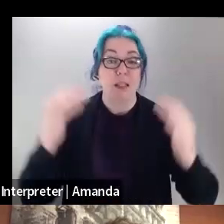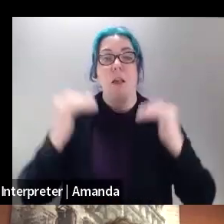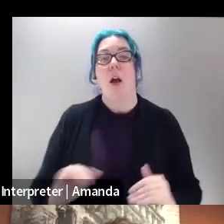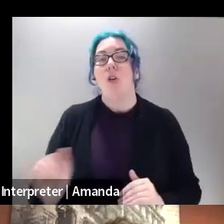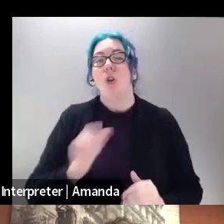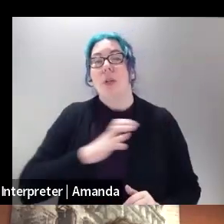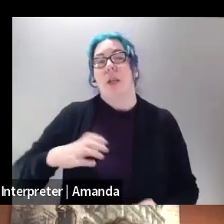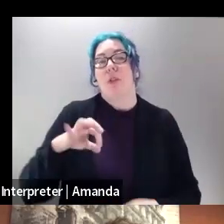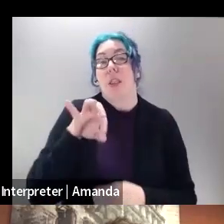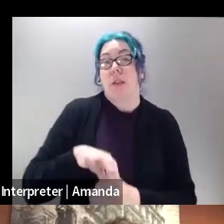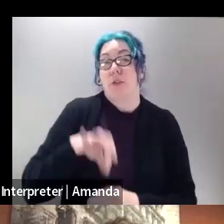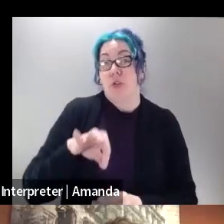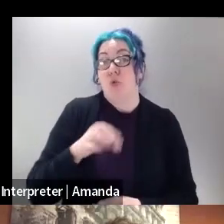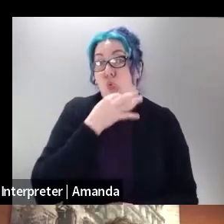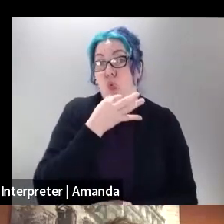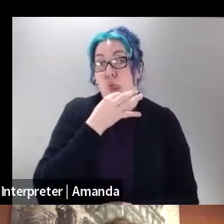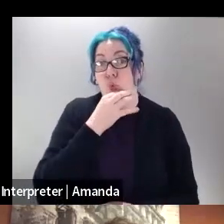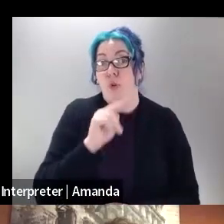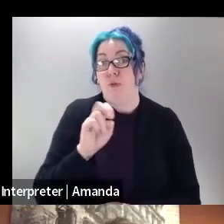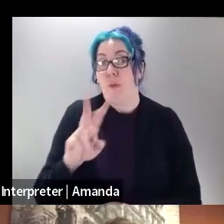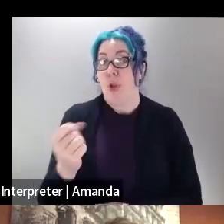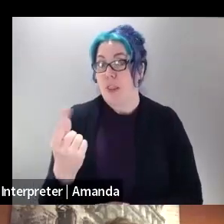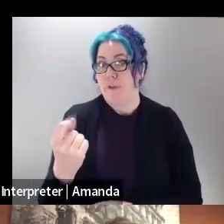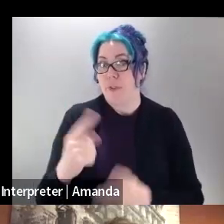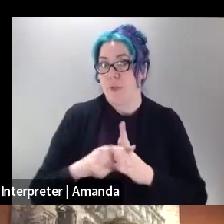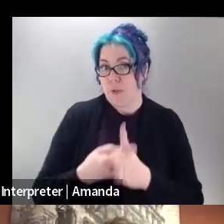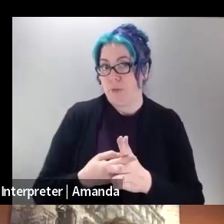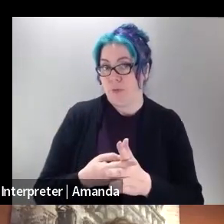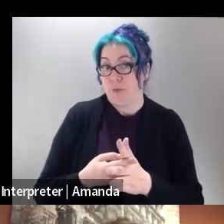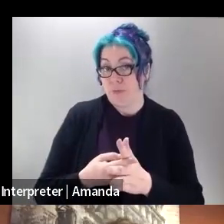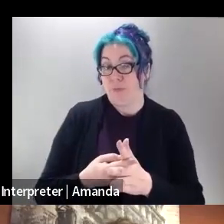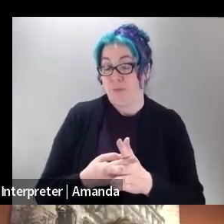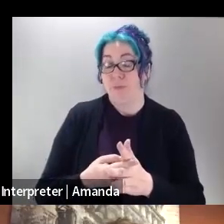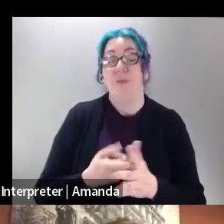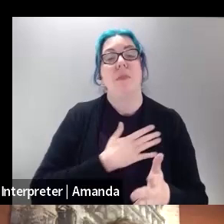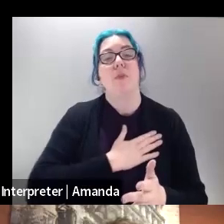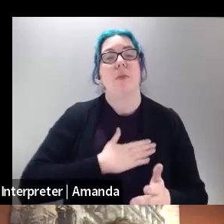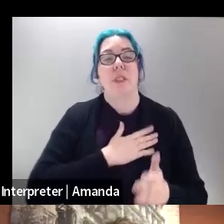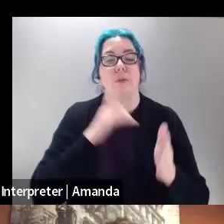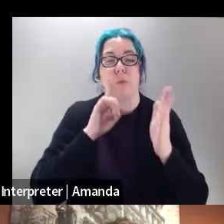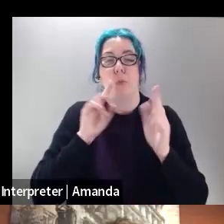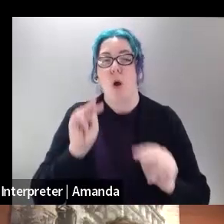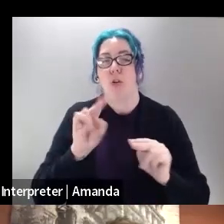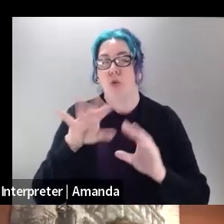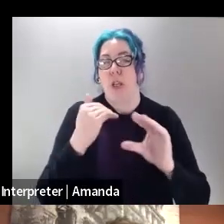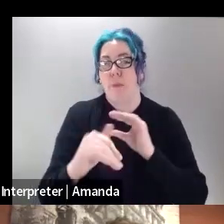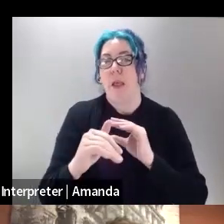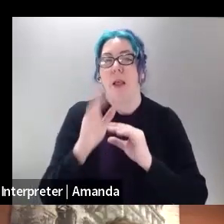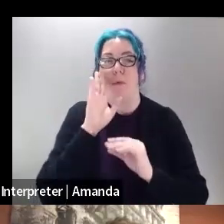corner. Voting will begin, I believe, on the 11th. So please look in your emails for those, and